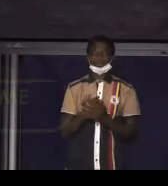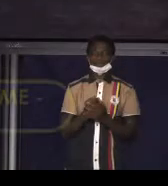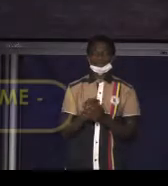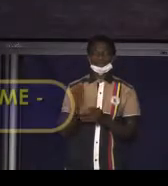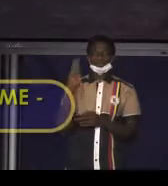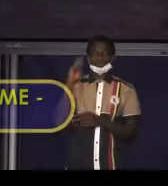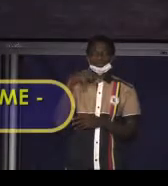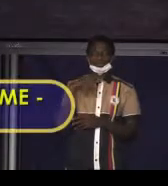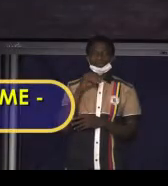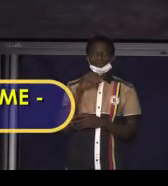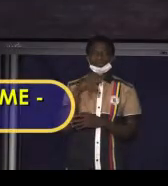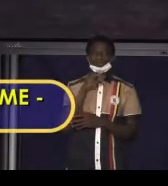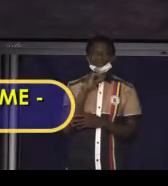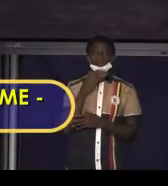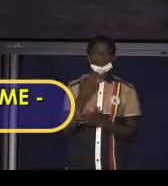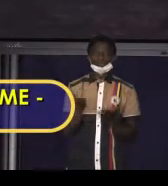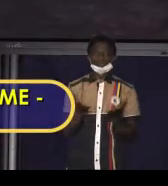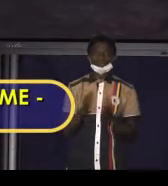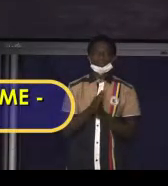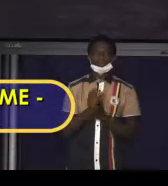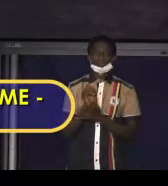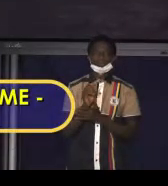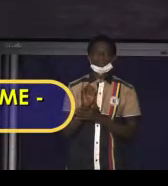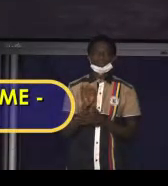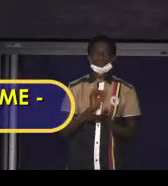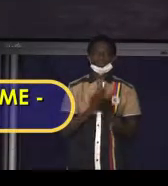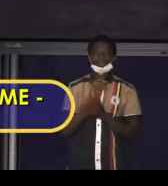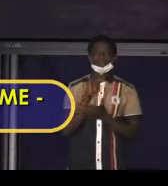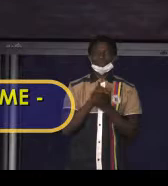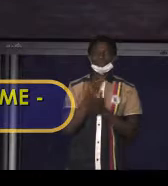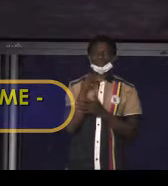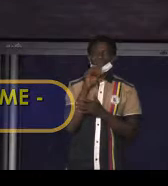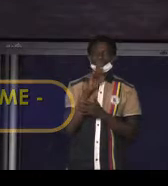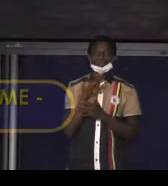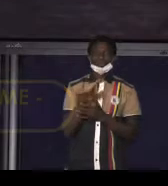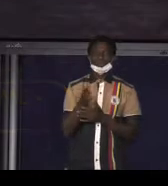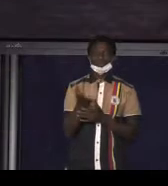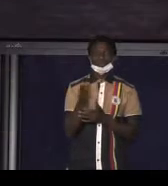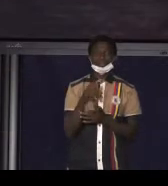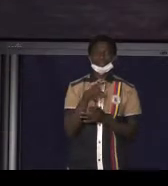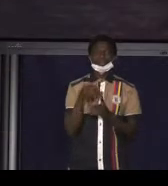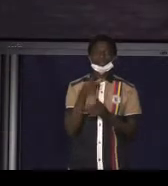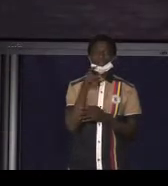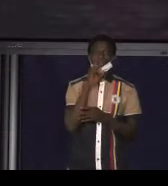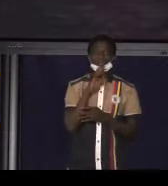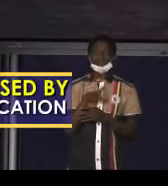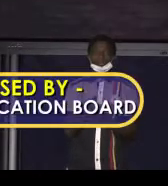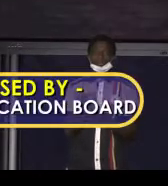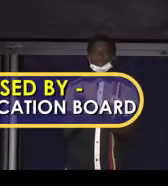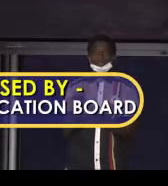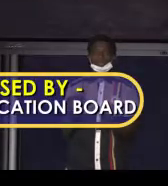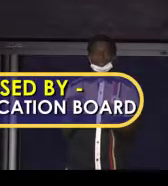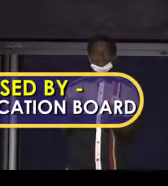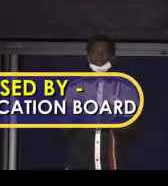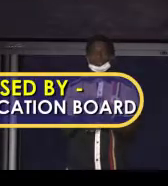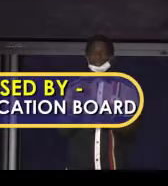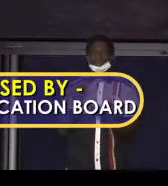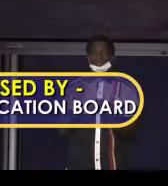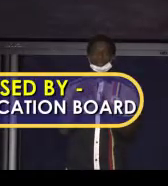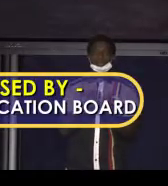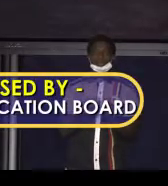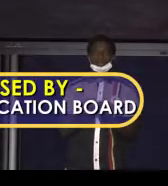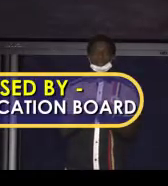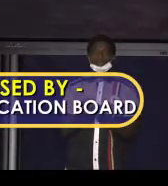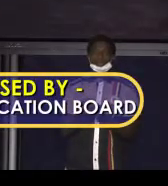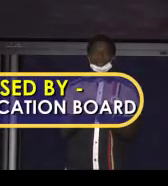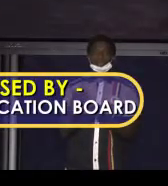Eyes on me. Uncle Popo is there. So I believe you are still there. And when you are still there, let's